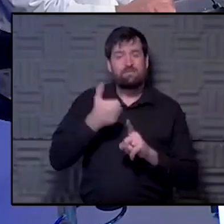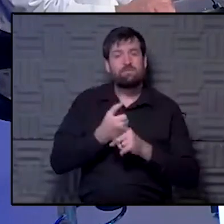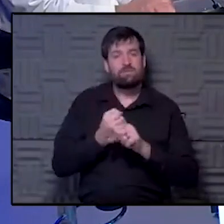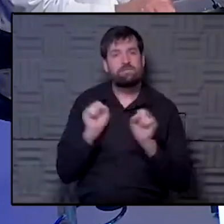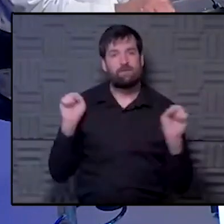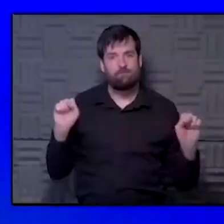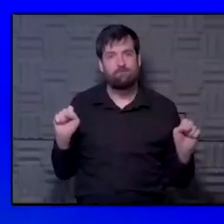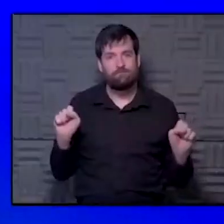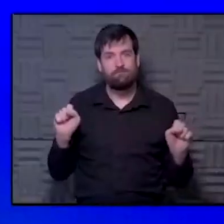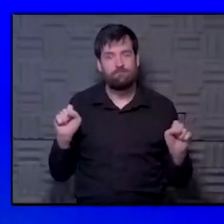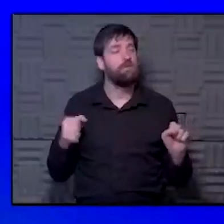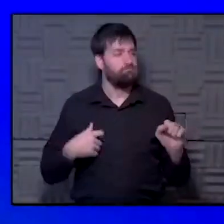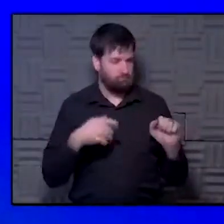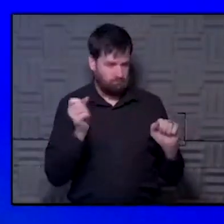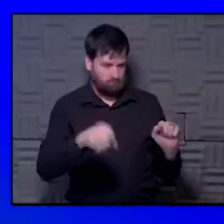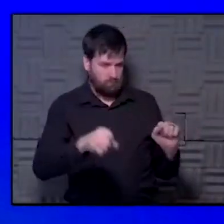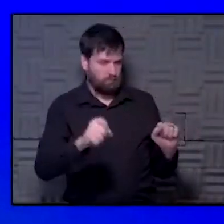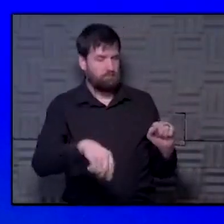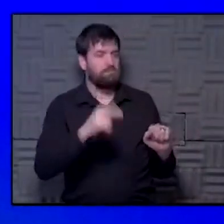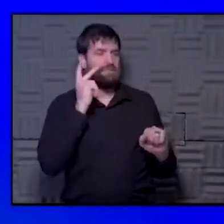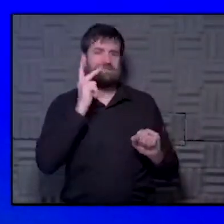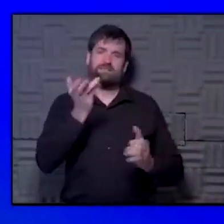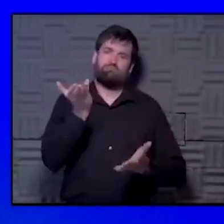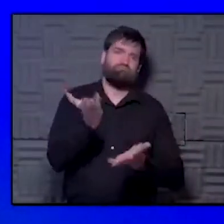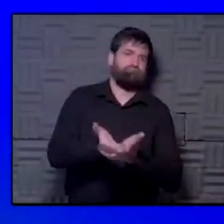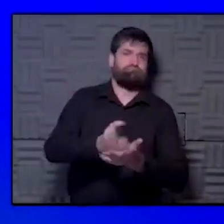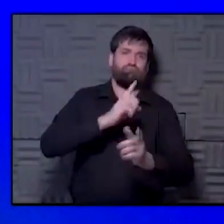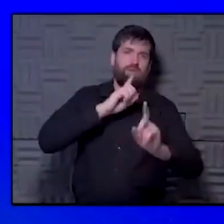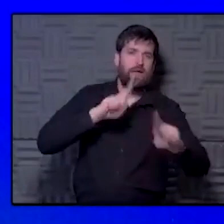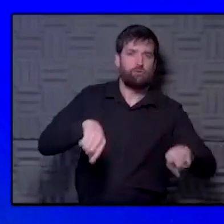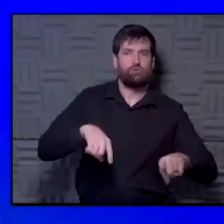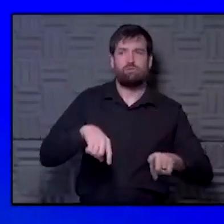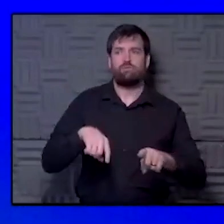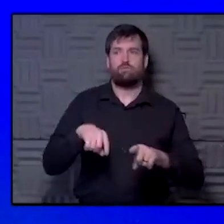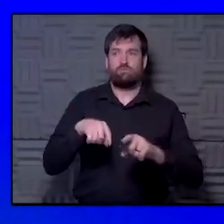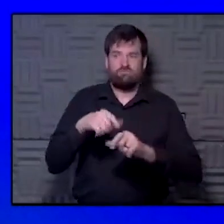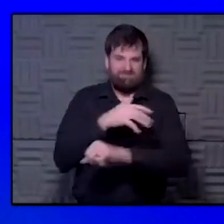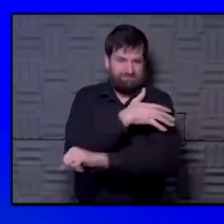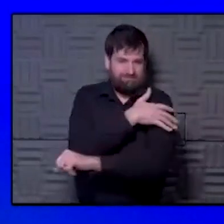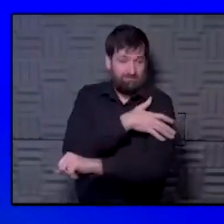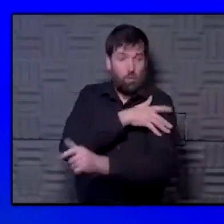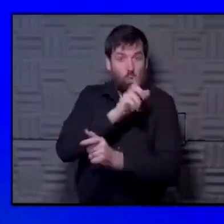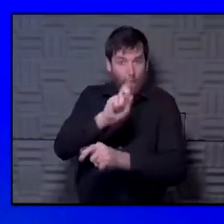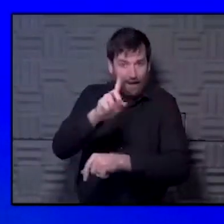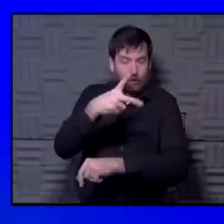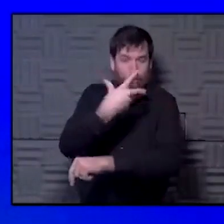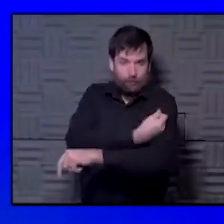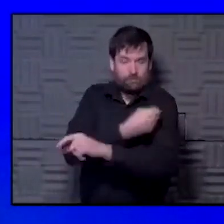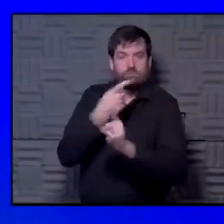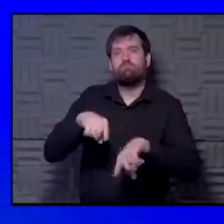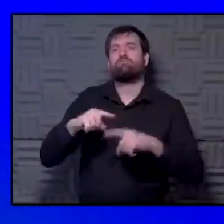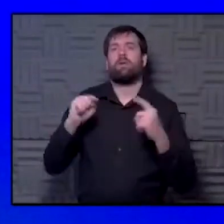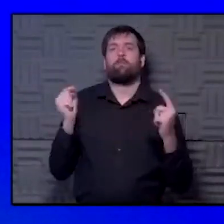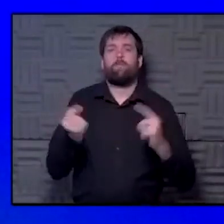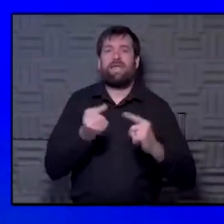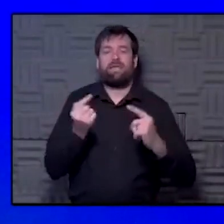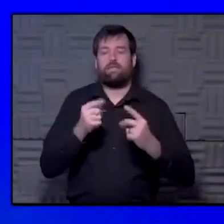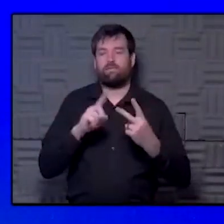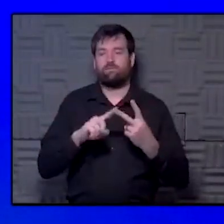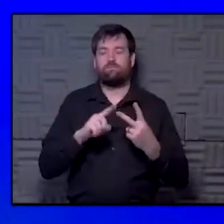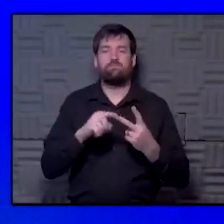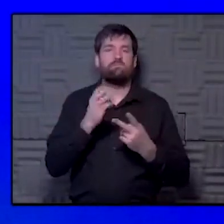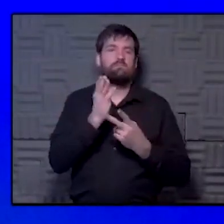Yeah, absolutely. We have seen those well-documented reactions, especially at the site, so at your shoulder, of the pain, maybe